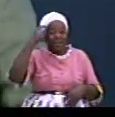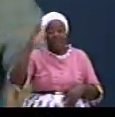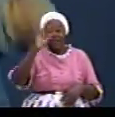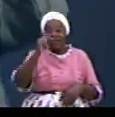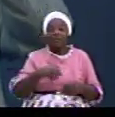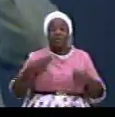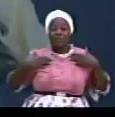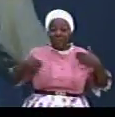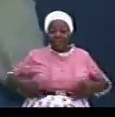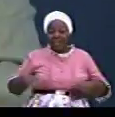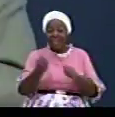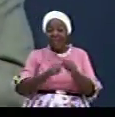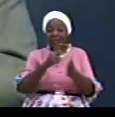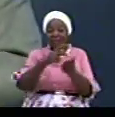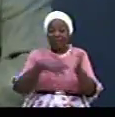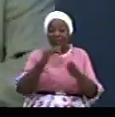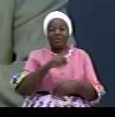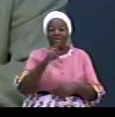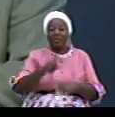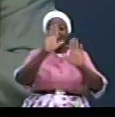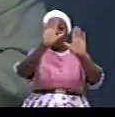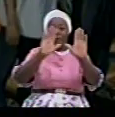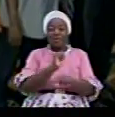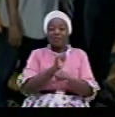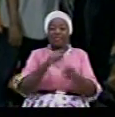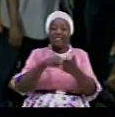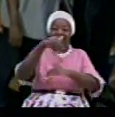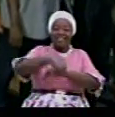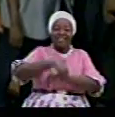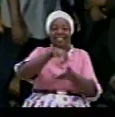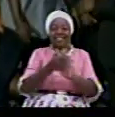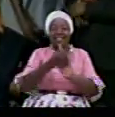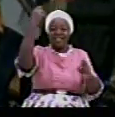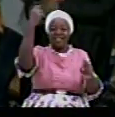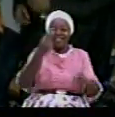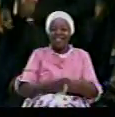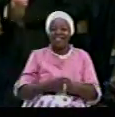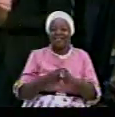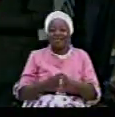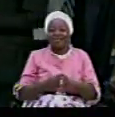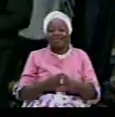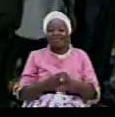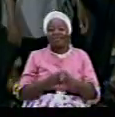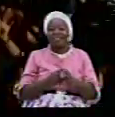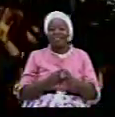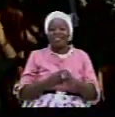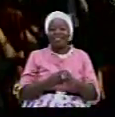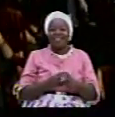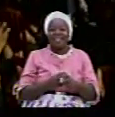you, miracle tonight in Jesus' name.